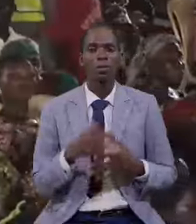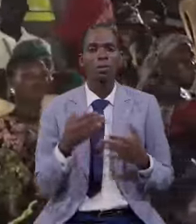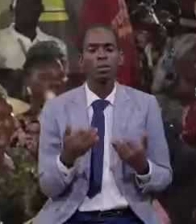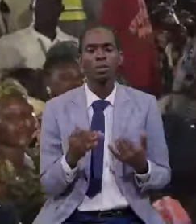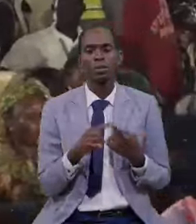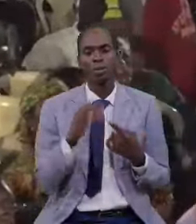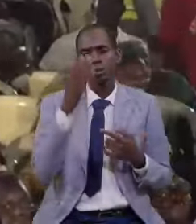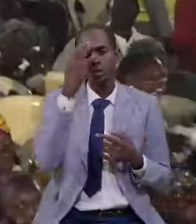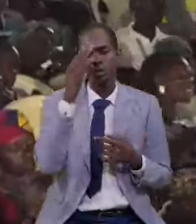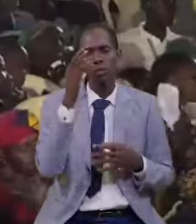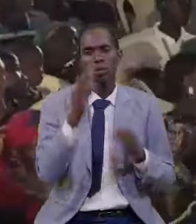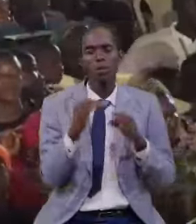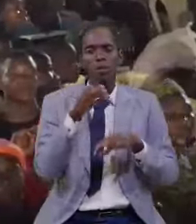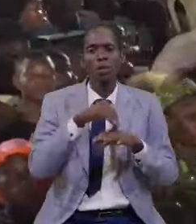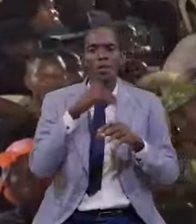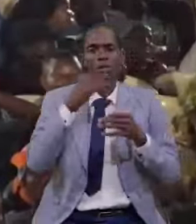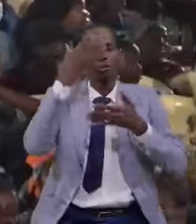flag?